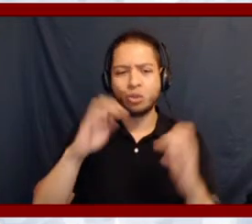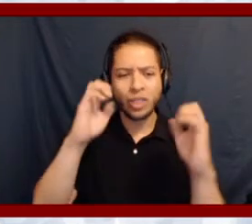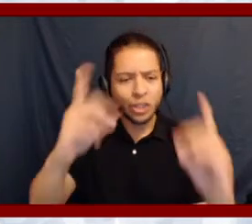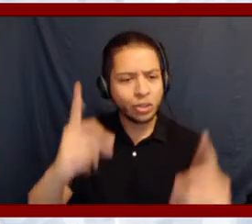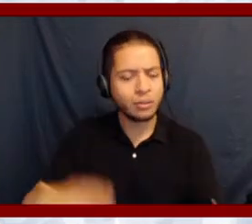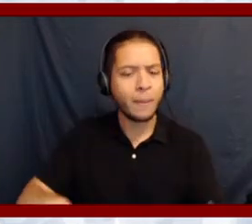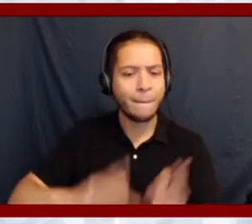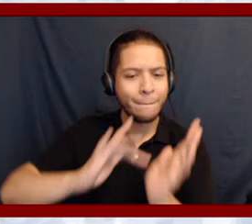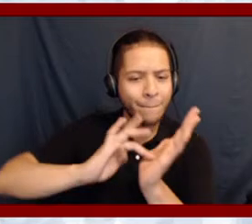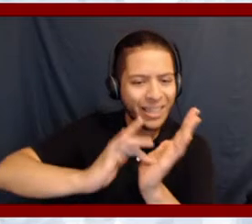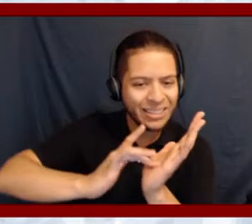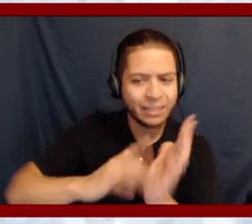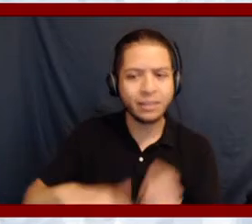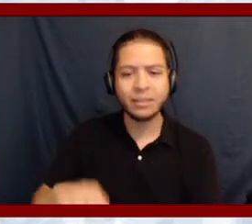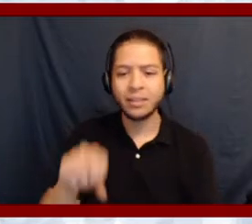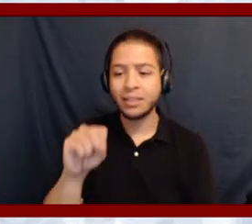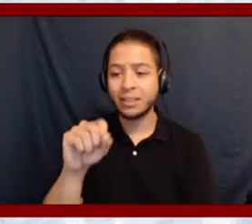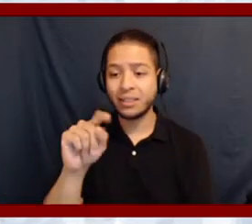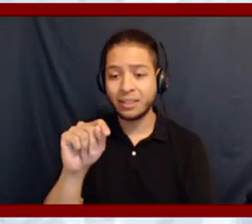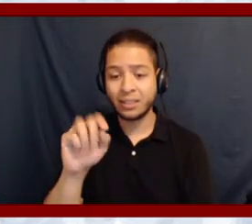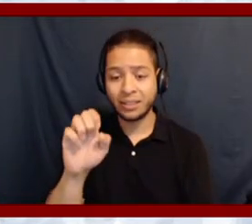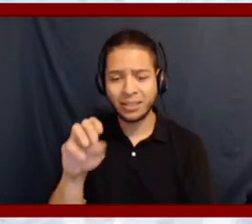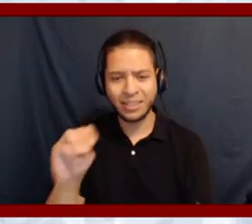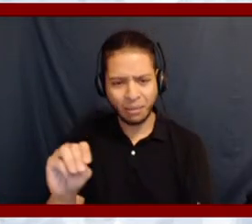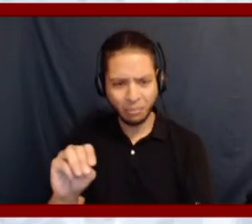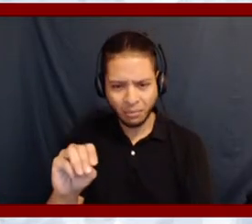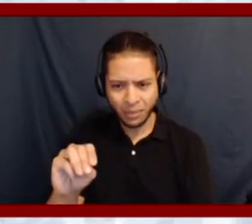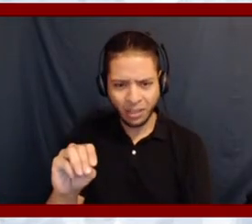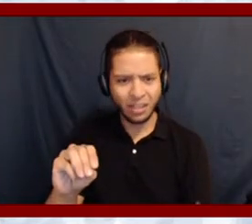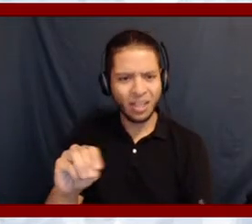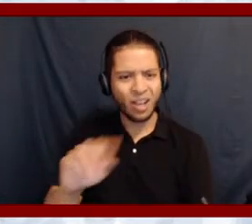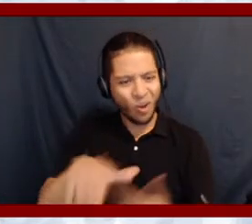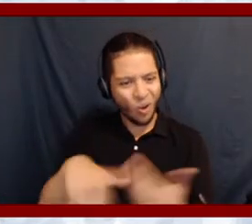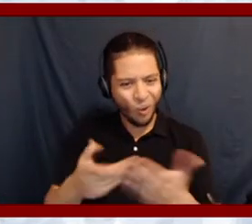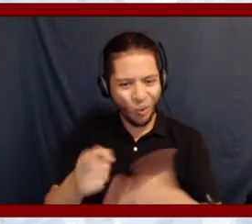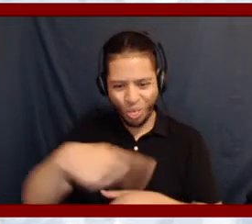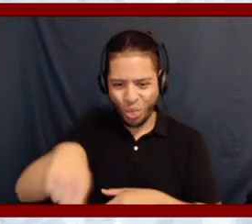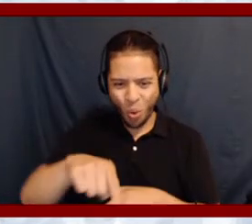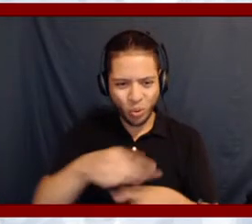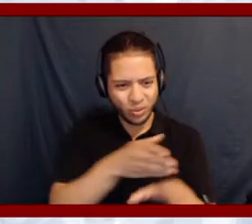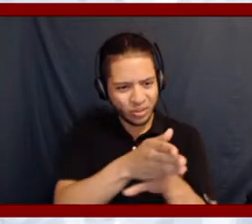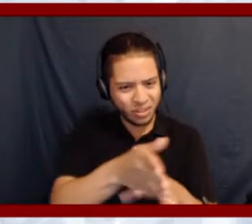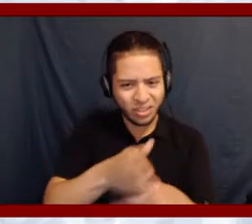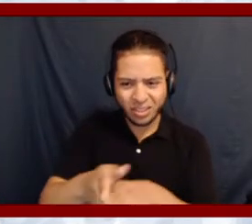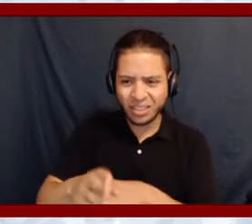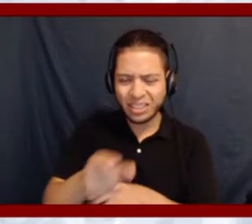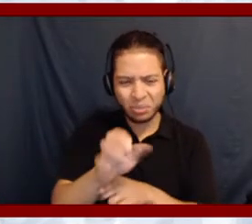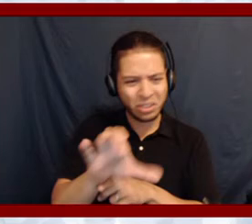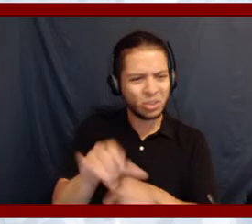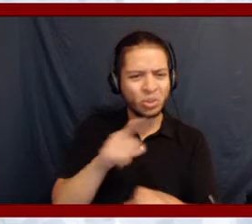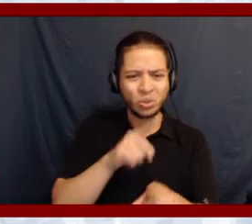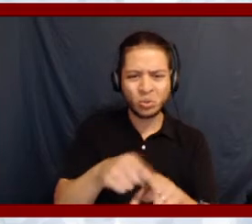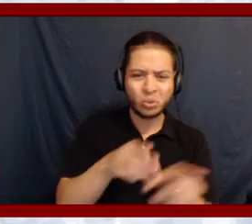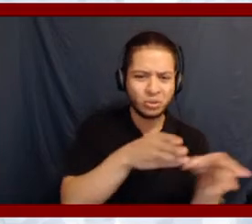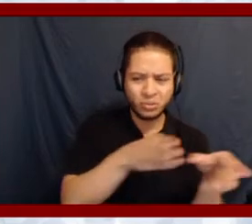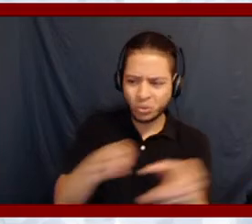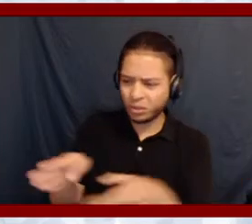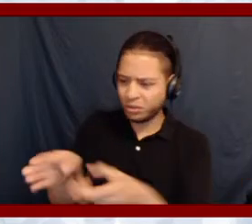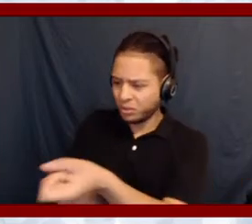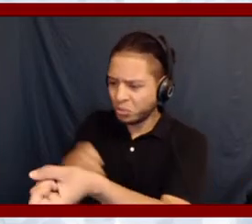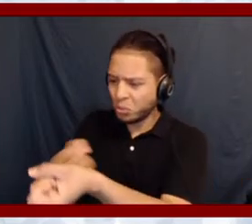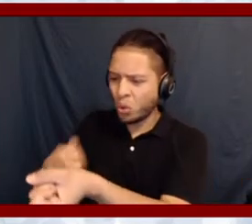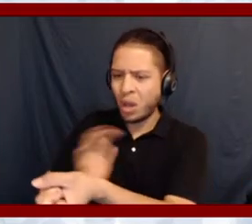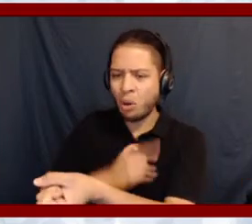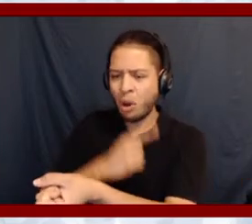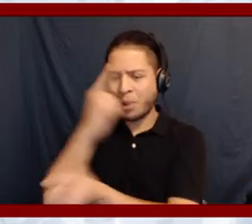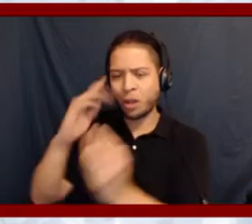are continuing to educate and do wonders with the Black community and their student population. And what I've